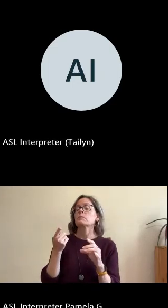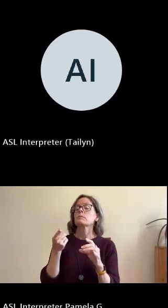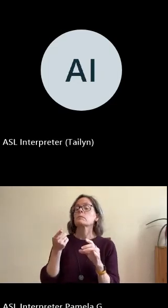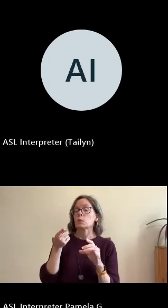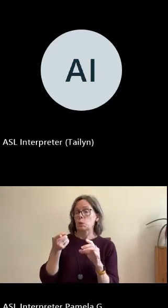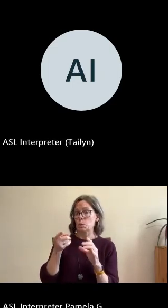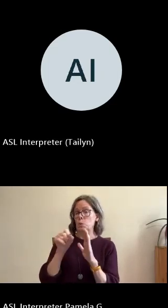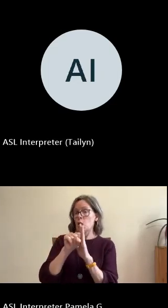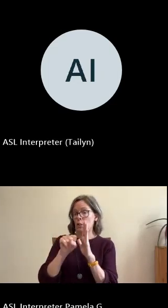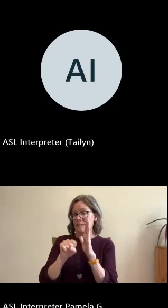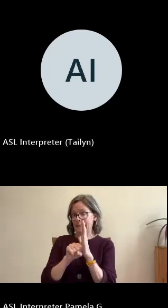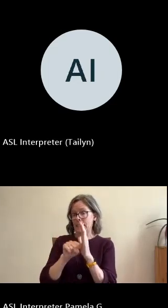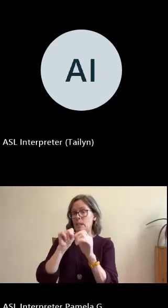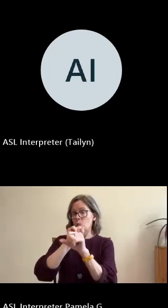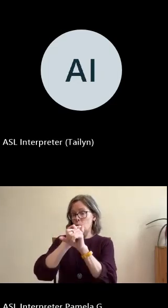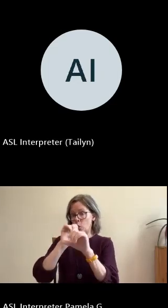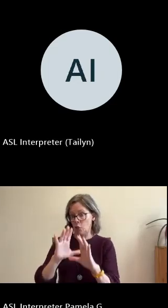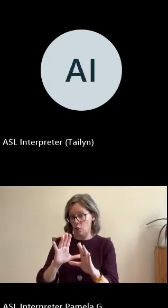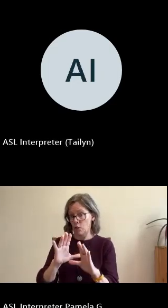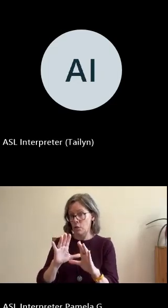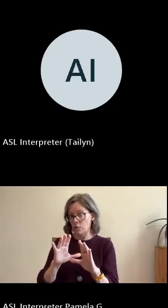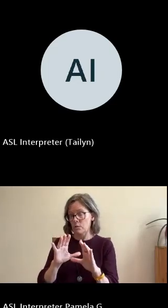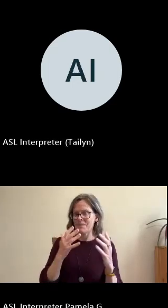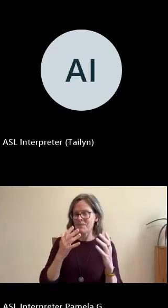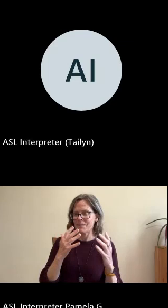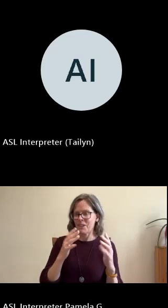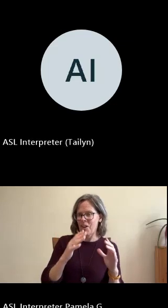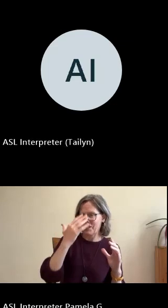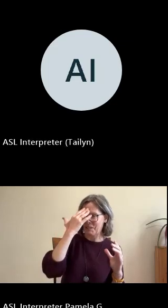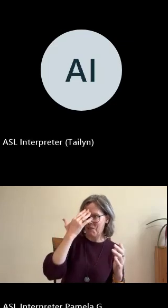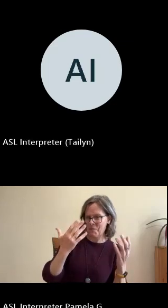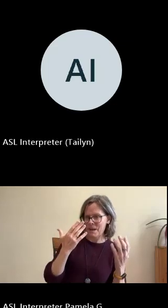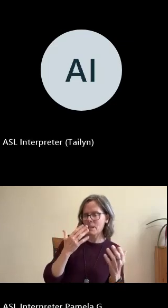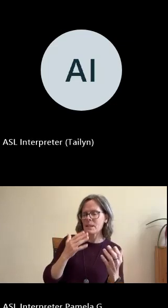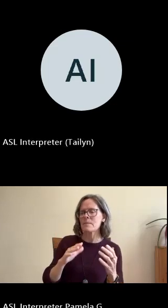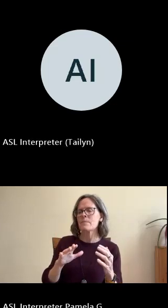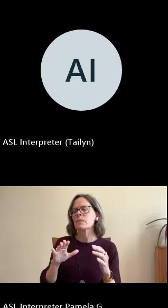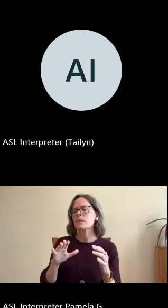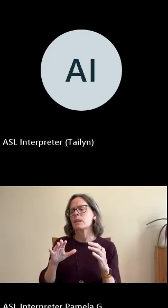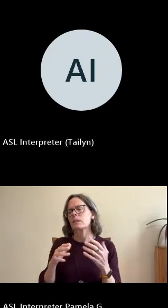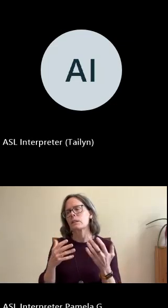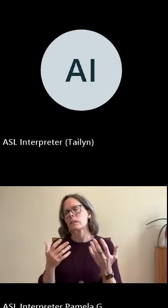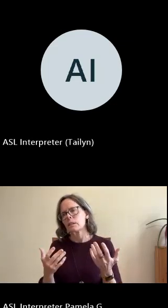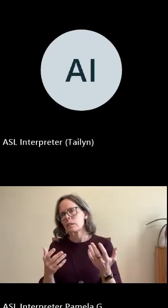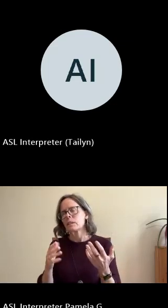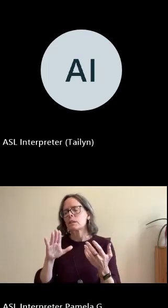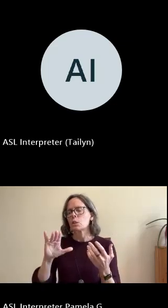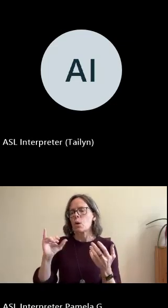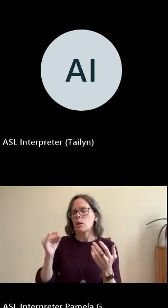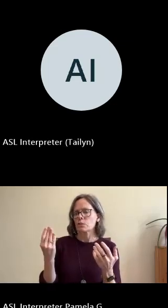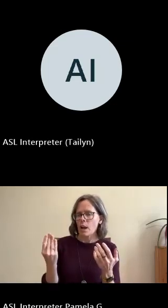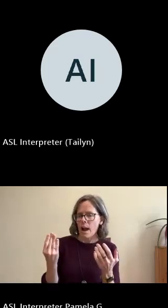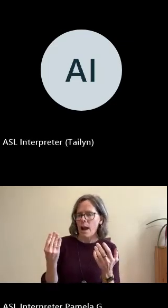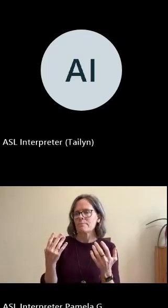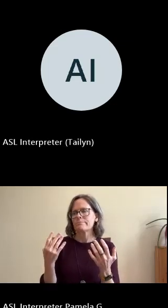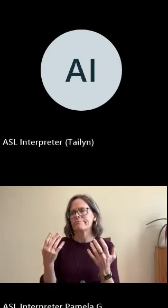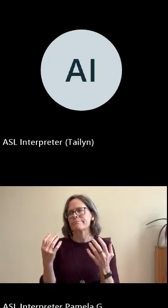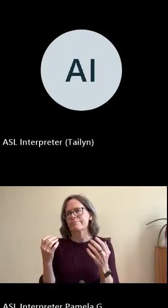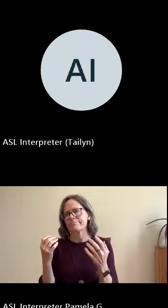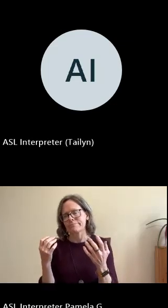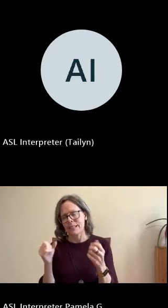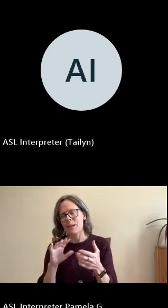will find, or maybe you know this already, that your job gets politicized in interesting and sometimes surprising